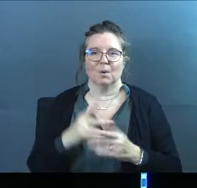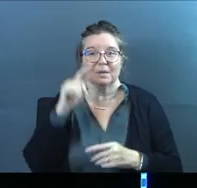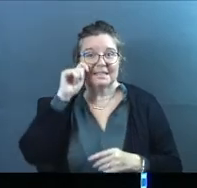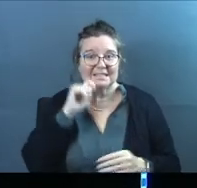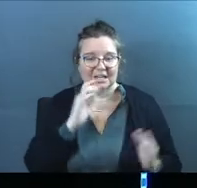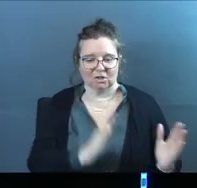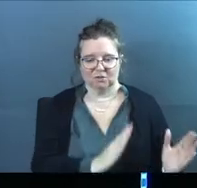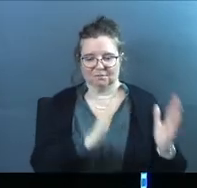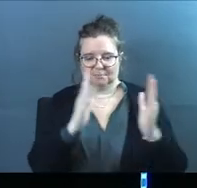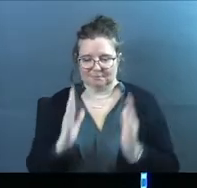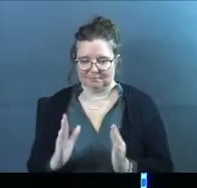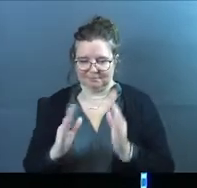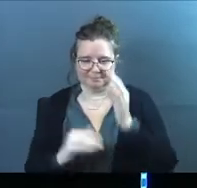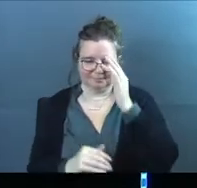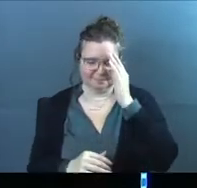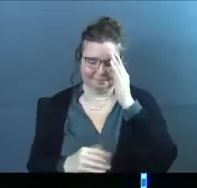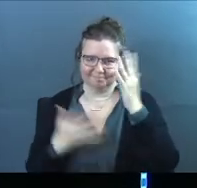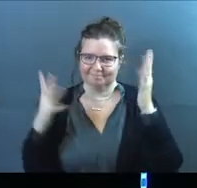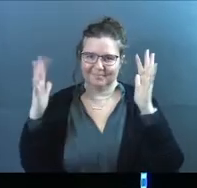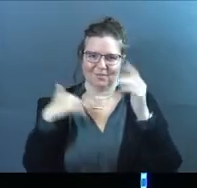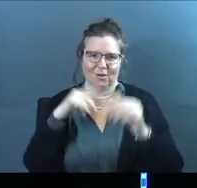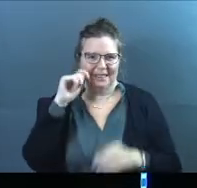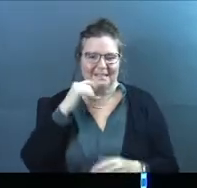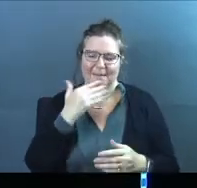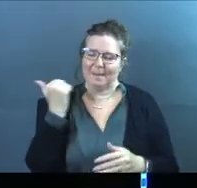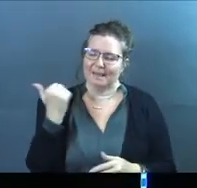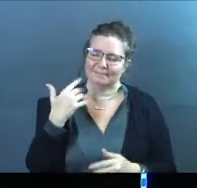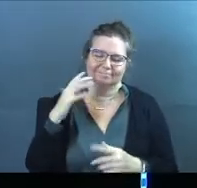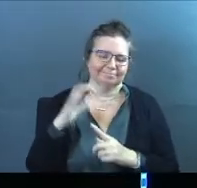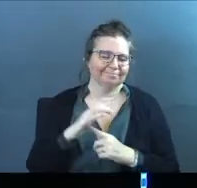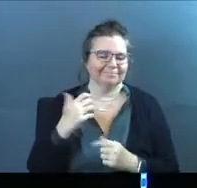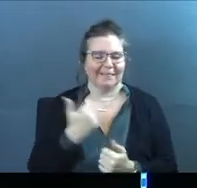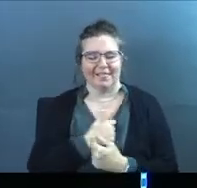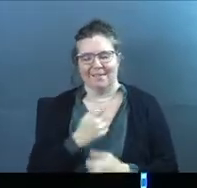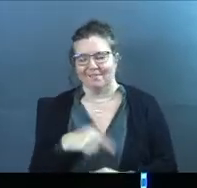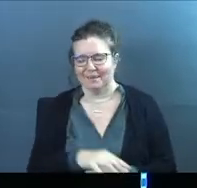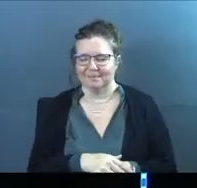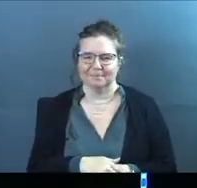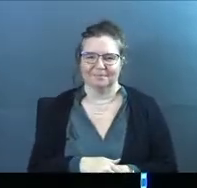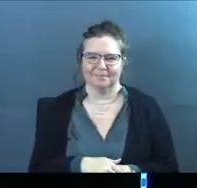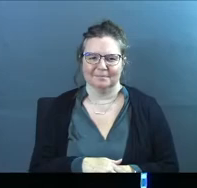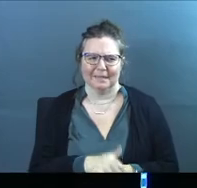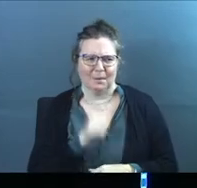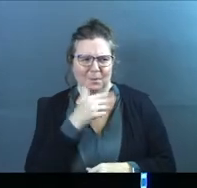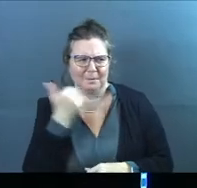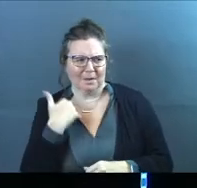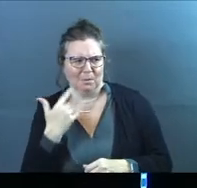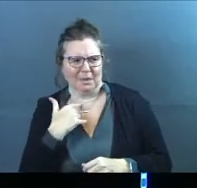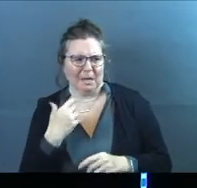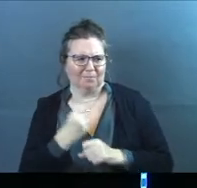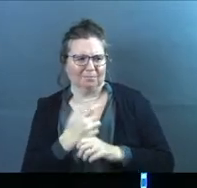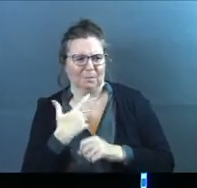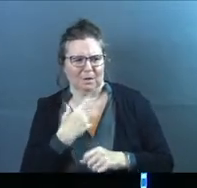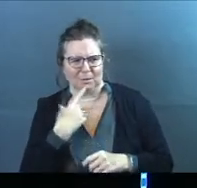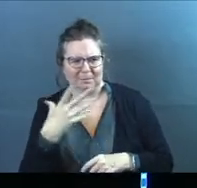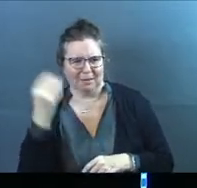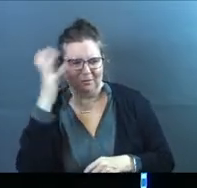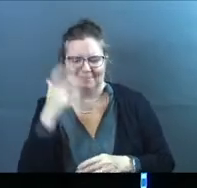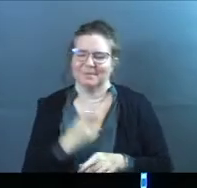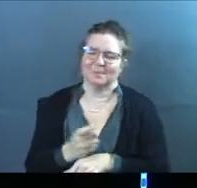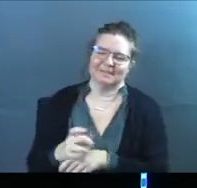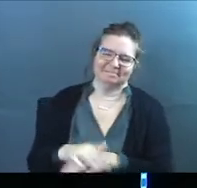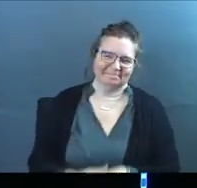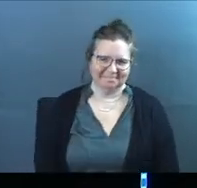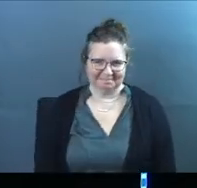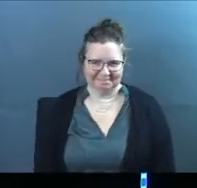teenager stage. Come on, make some noise for our teenagers. They're the best. Love them. Come on. Like, yeah, they weren't the best. Yesterday, when they were back talking, when I told them to take out the trash. No, I'm just kidding.